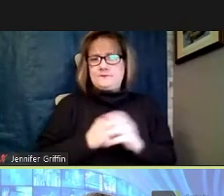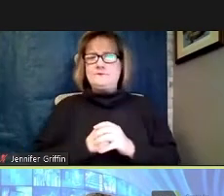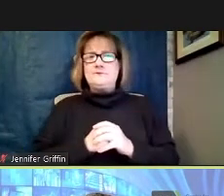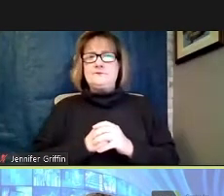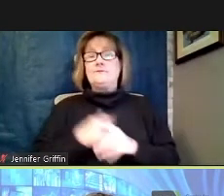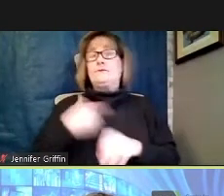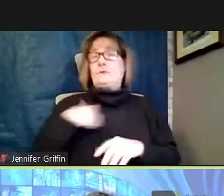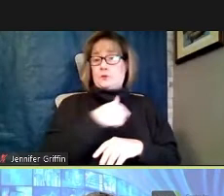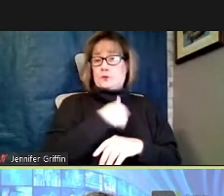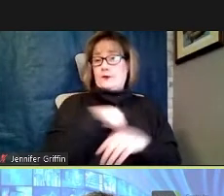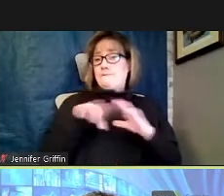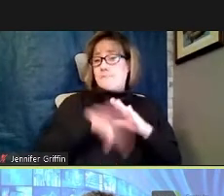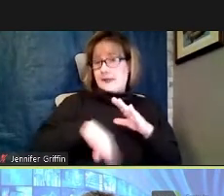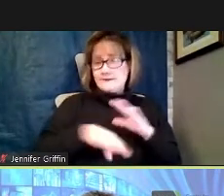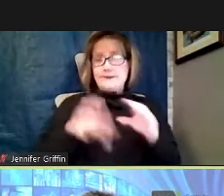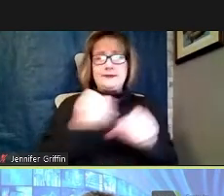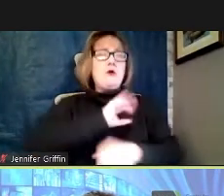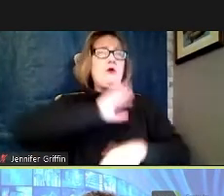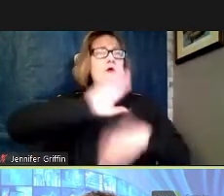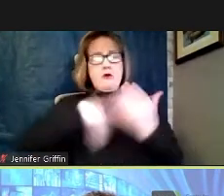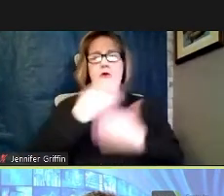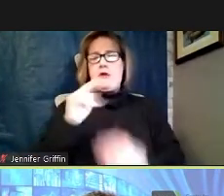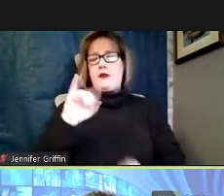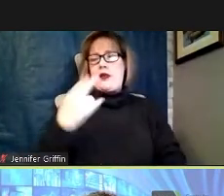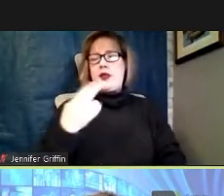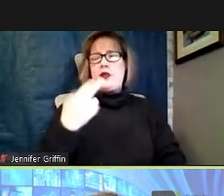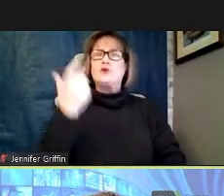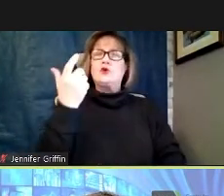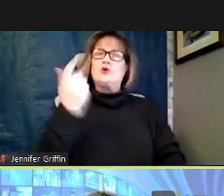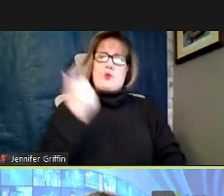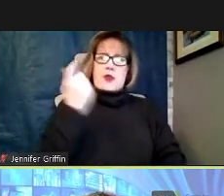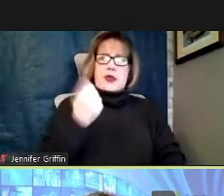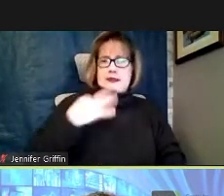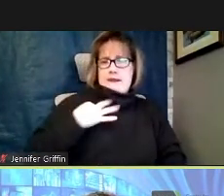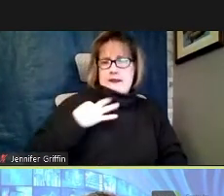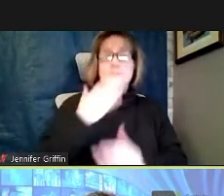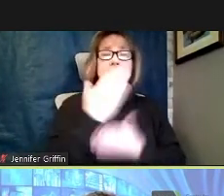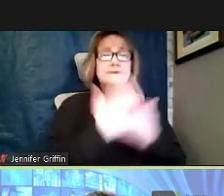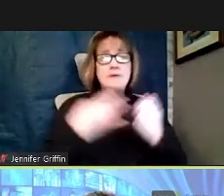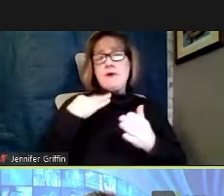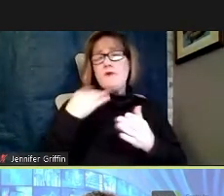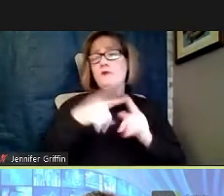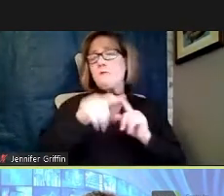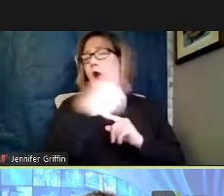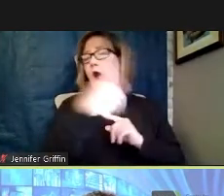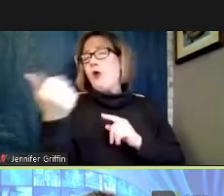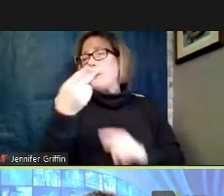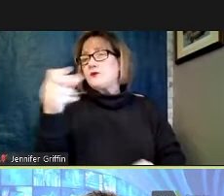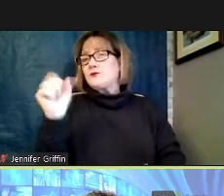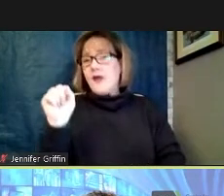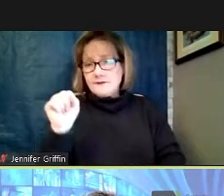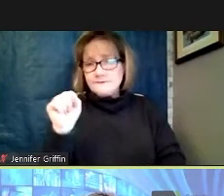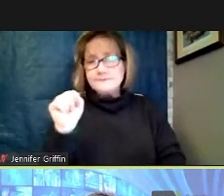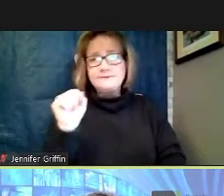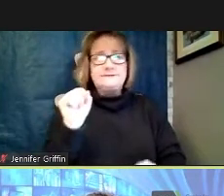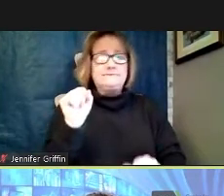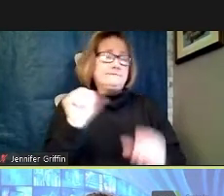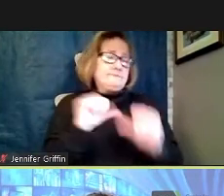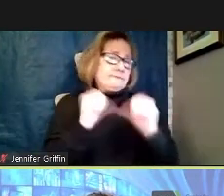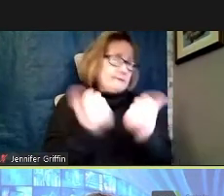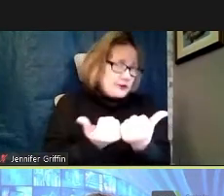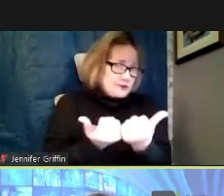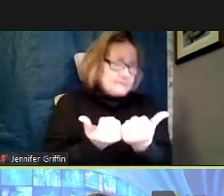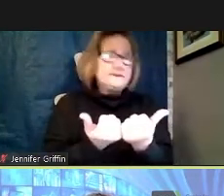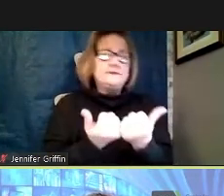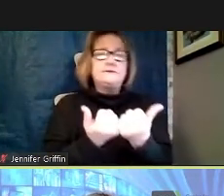So we basically get all of NIH grant applications, as well as some applications from other HHS